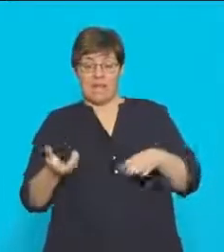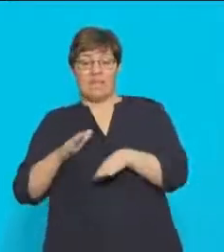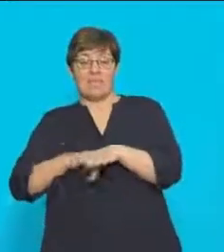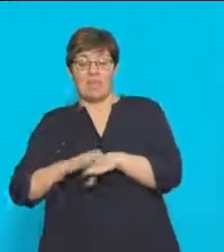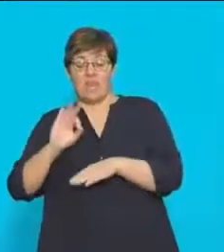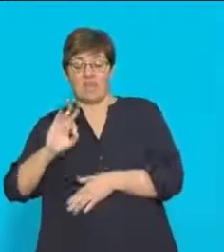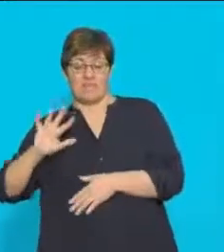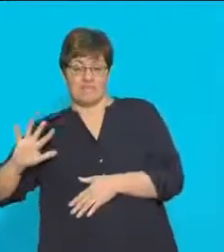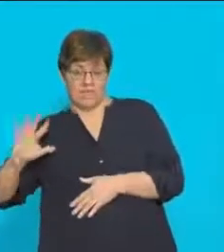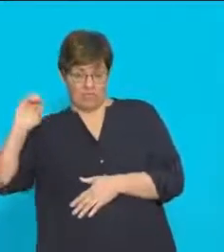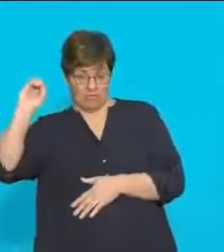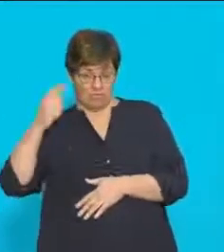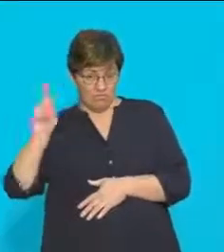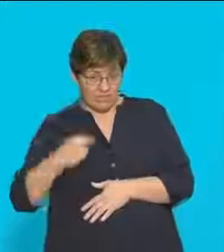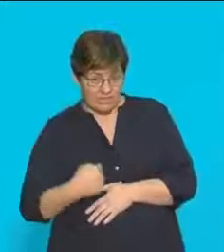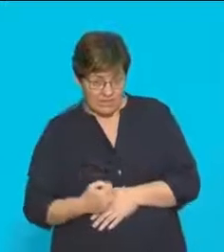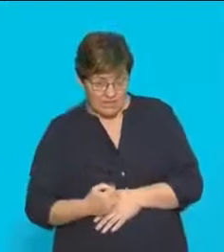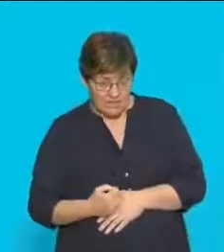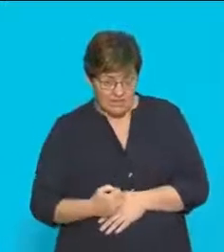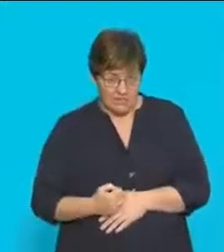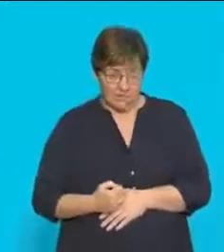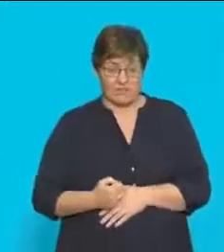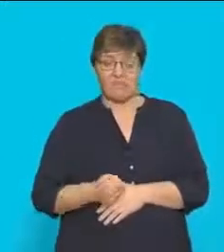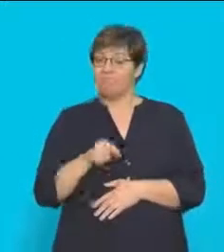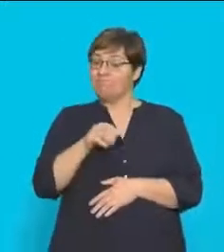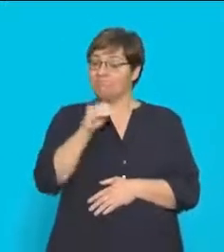than 35 degrees.